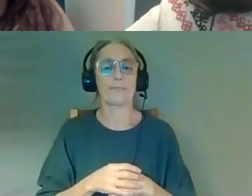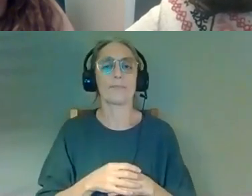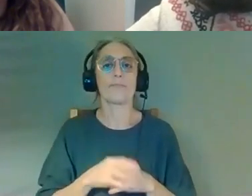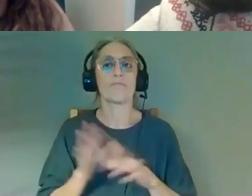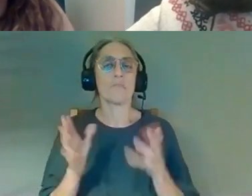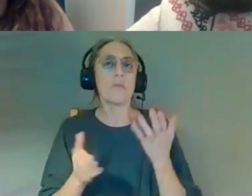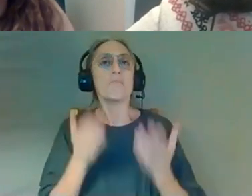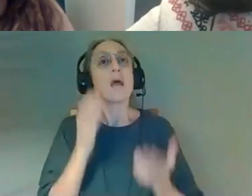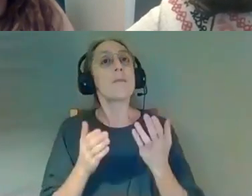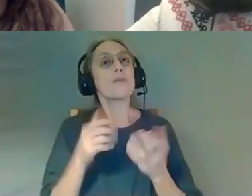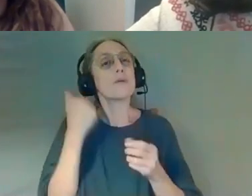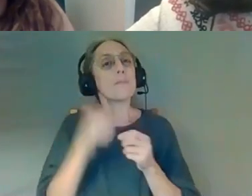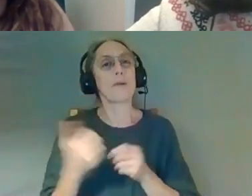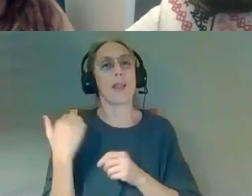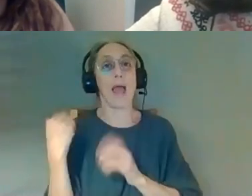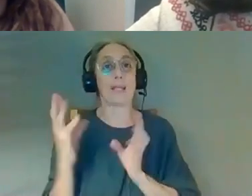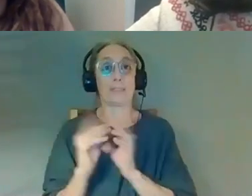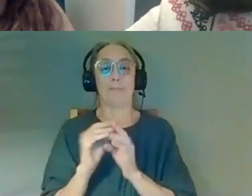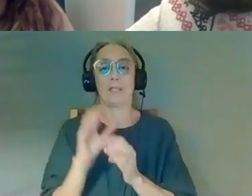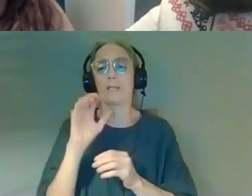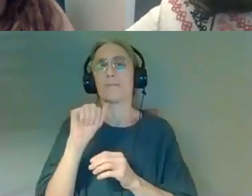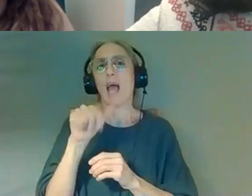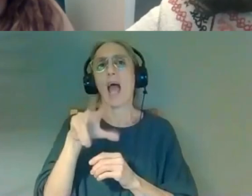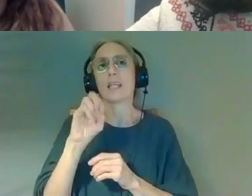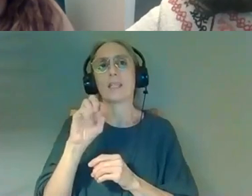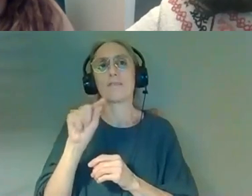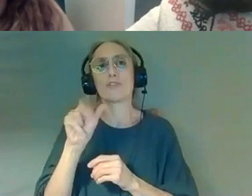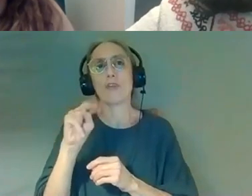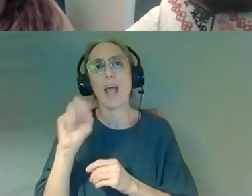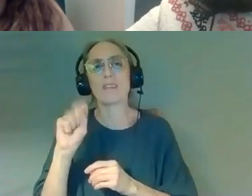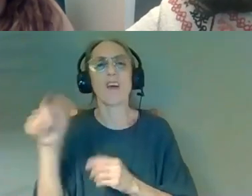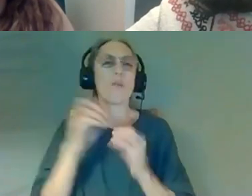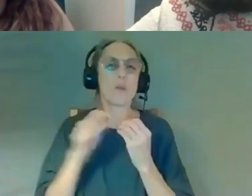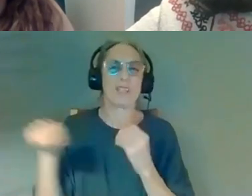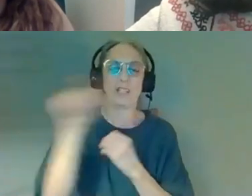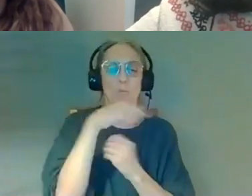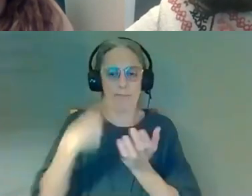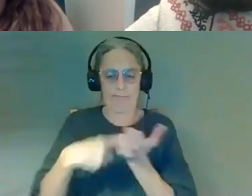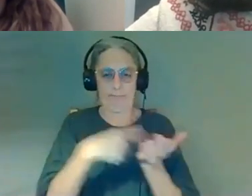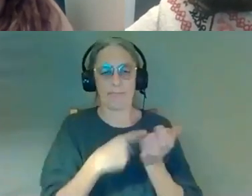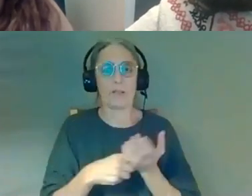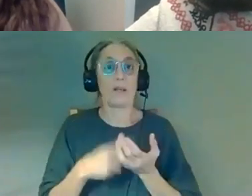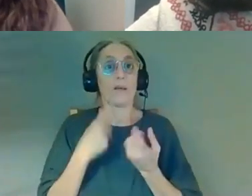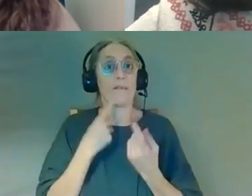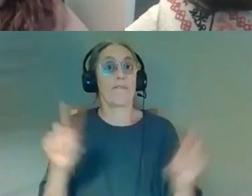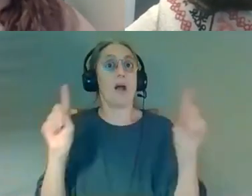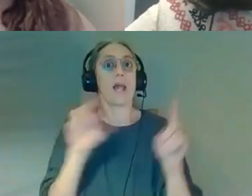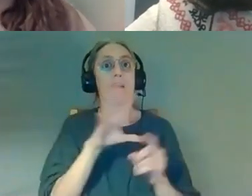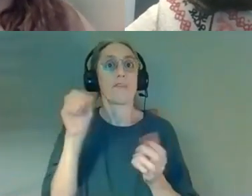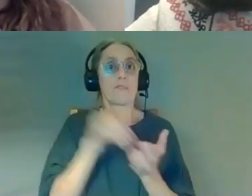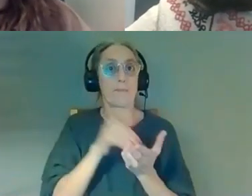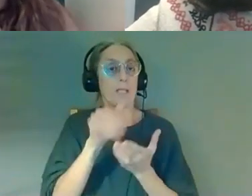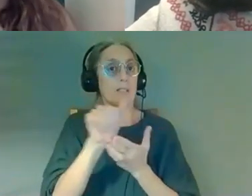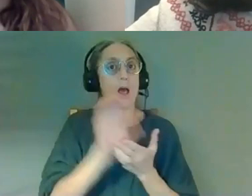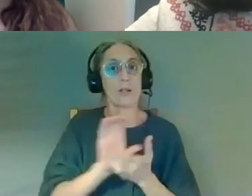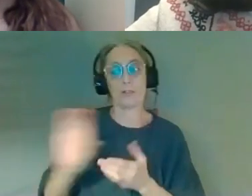and some other organizations were successful in getting a $50 million set aside out of the state